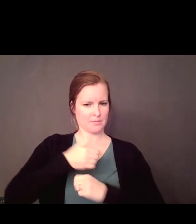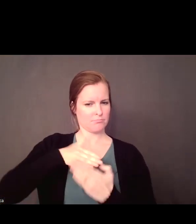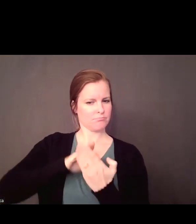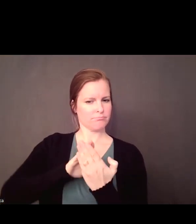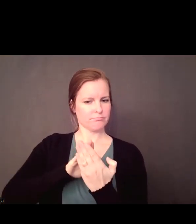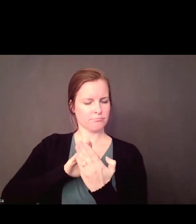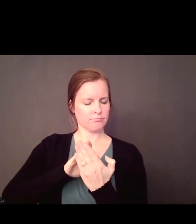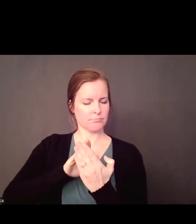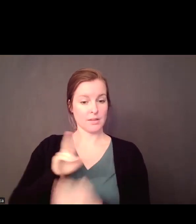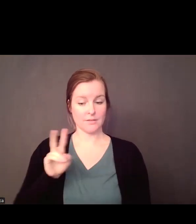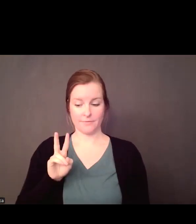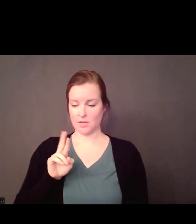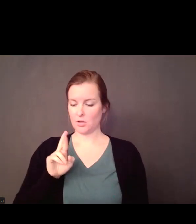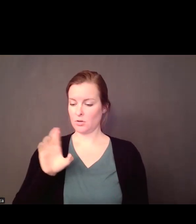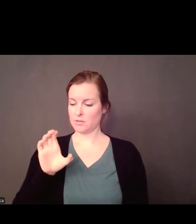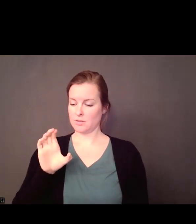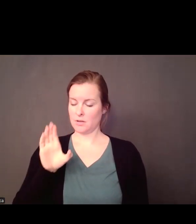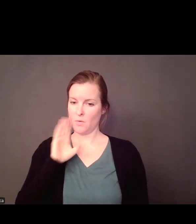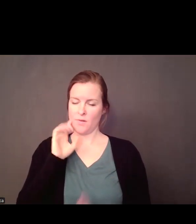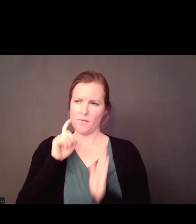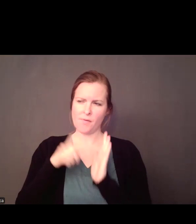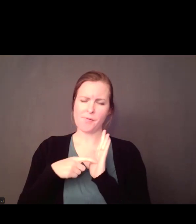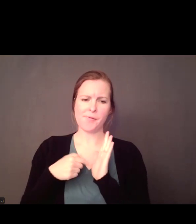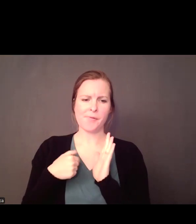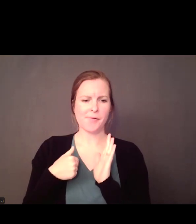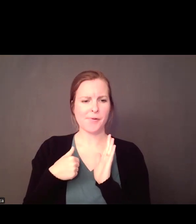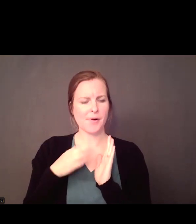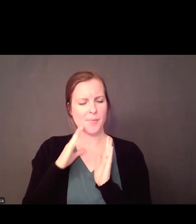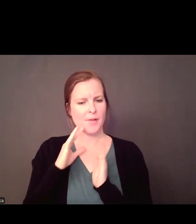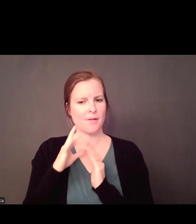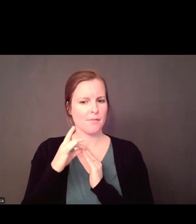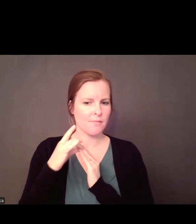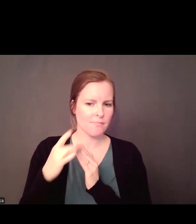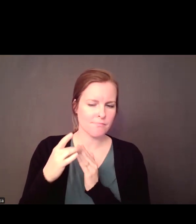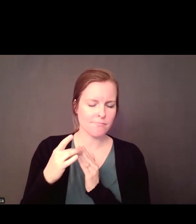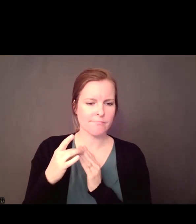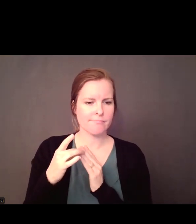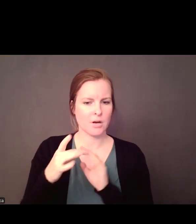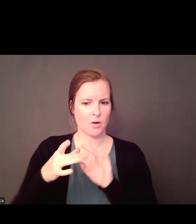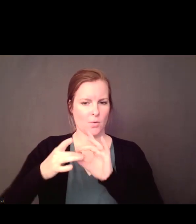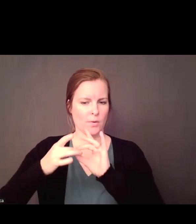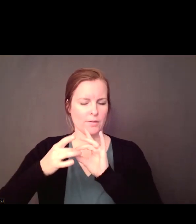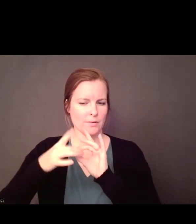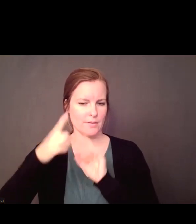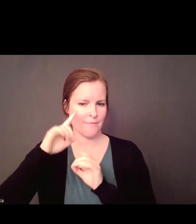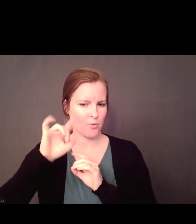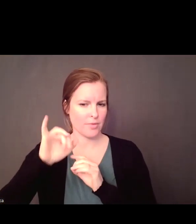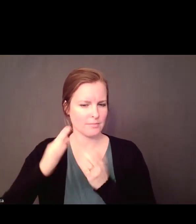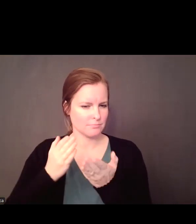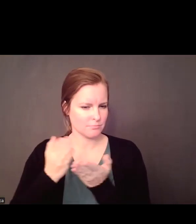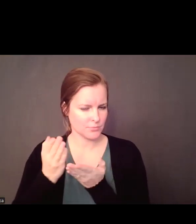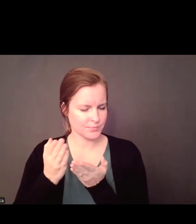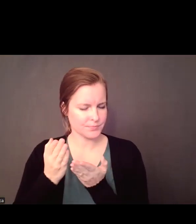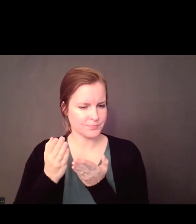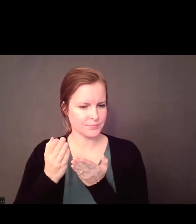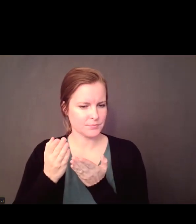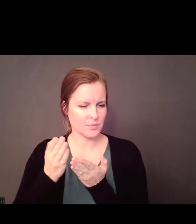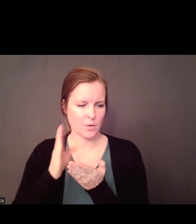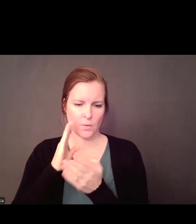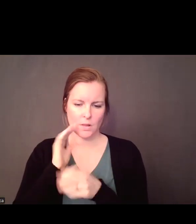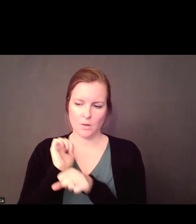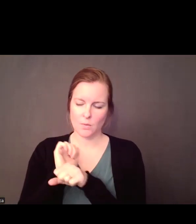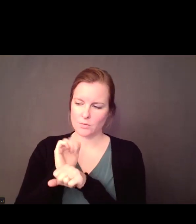is going to find that they're in a role where they're going to take the lead on coordinating the provision of services, and they're going to be working directly